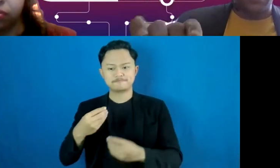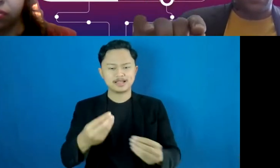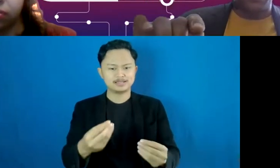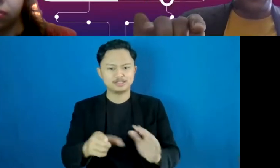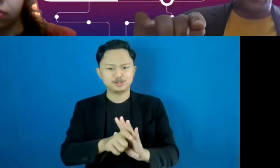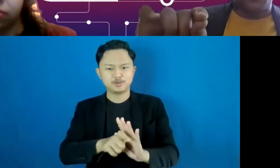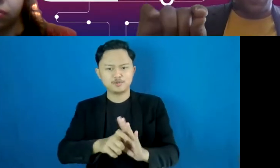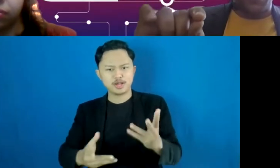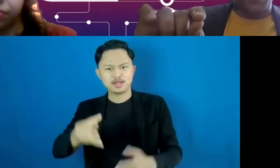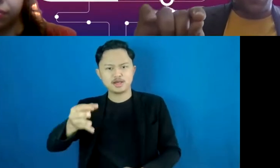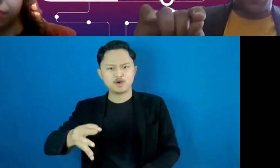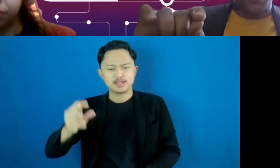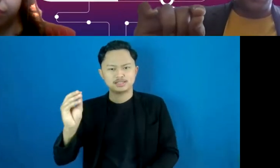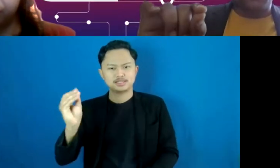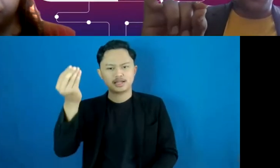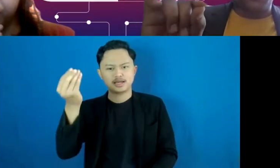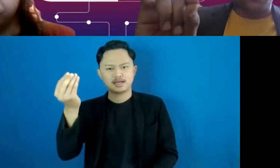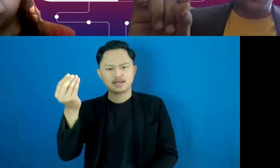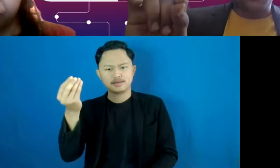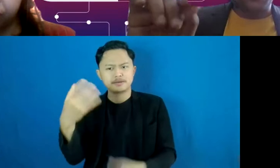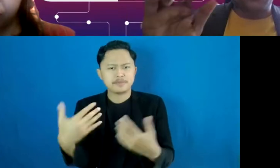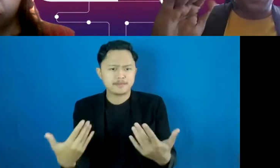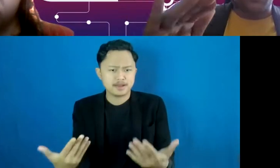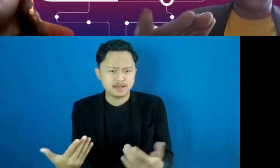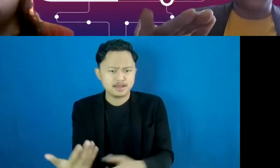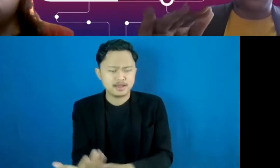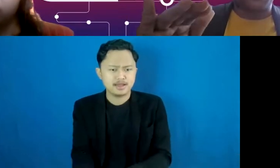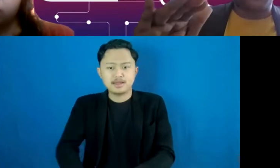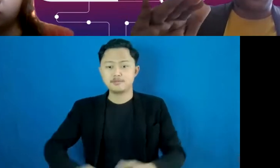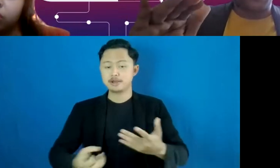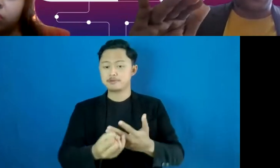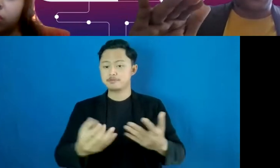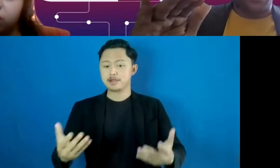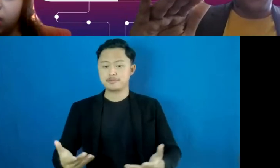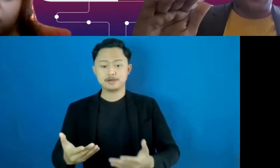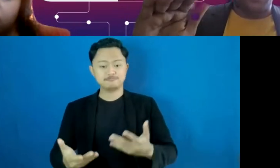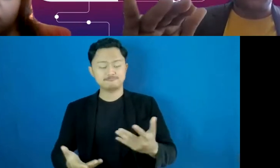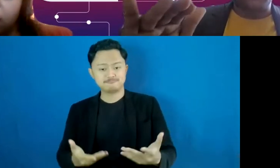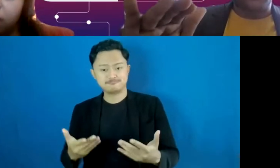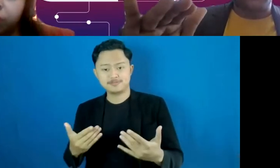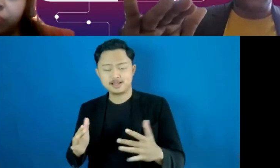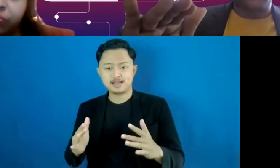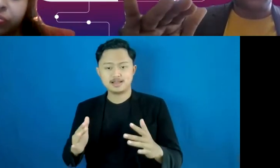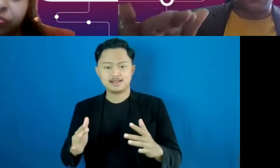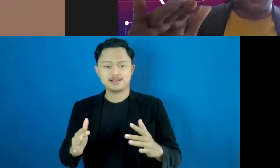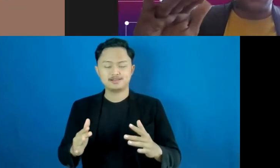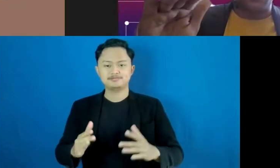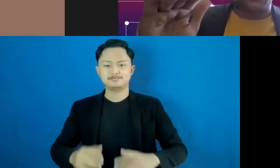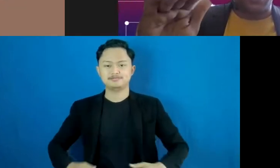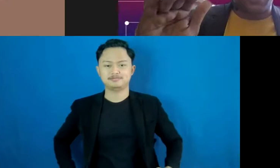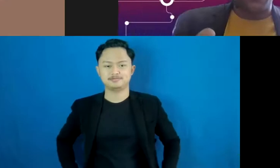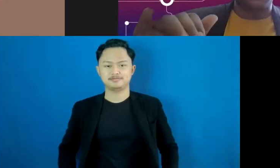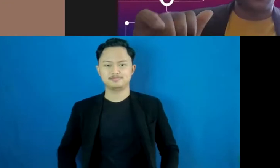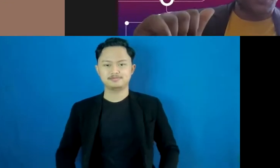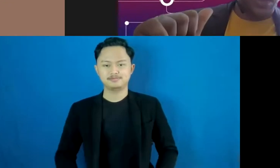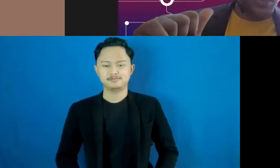Jakarta city, what will happen? Four-wheeler usage will go down. That will reduce usage of diesel, that will reduce